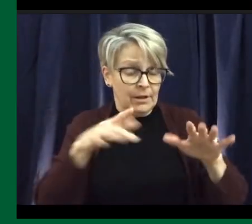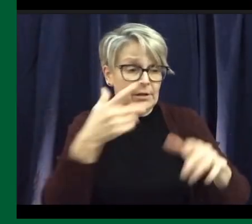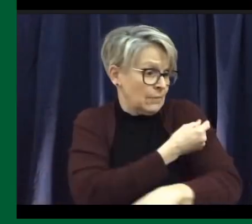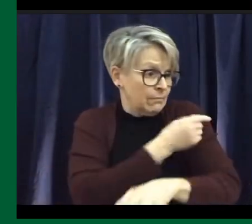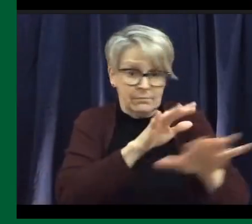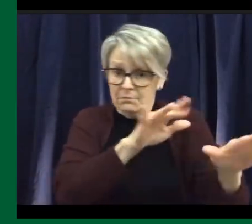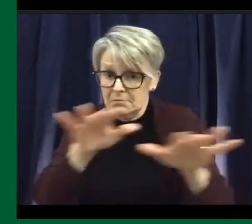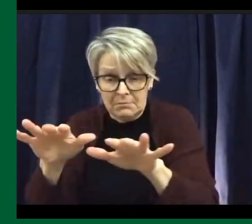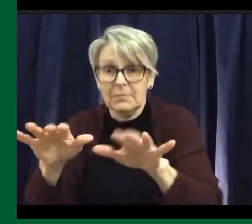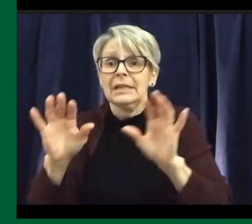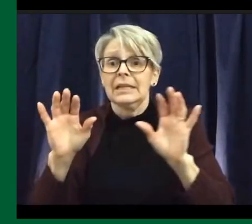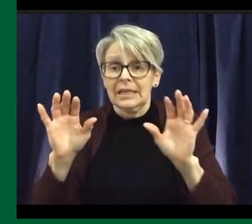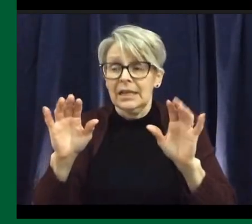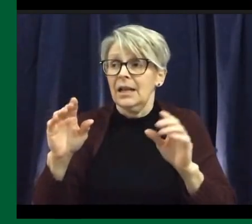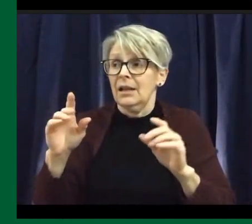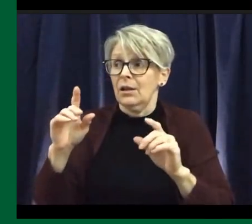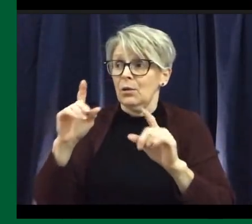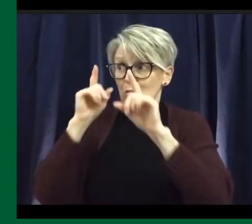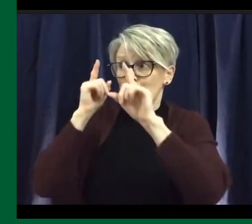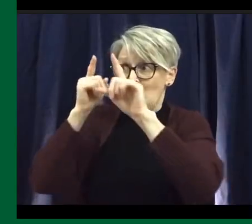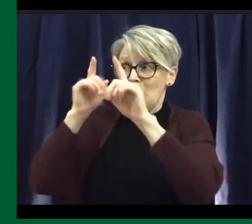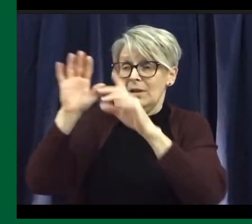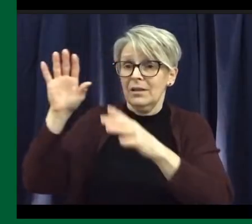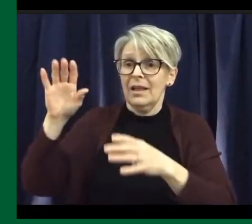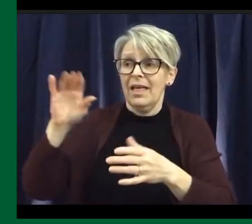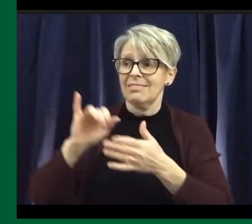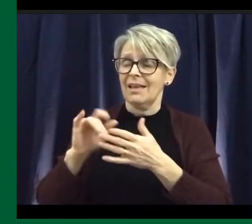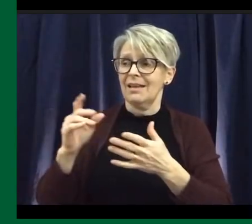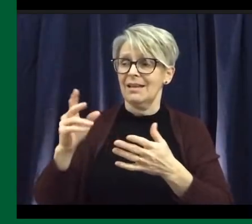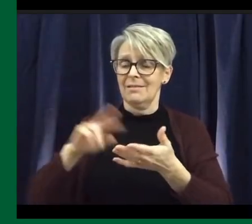said, decrease, exposures in the